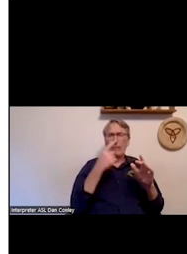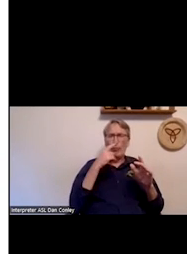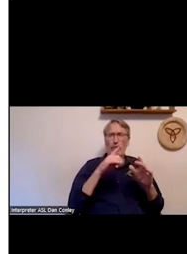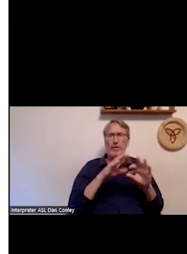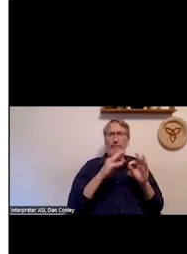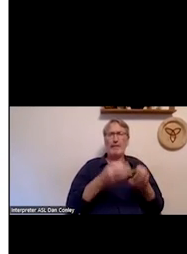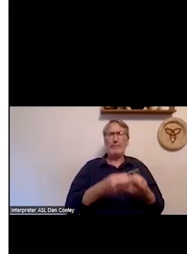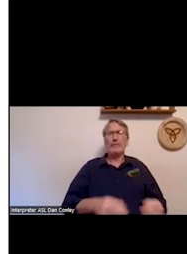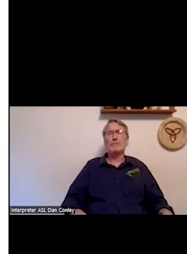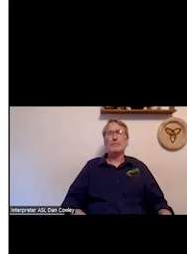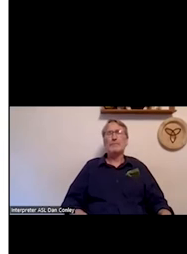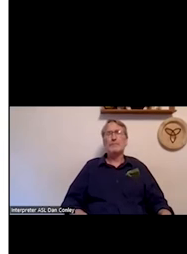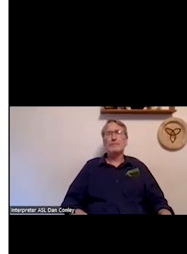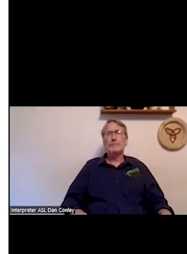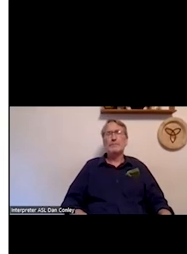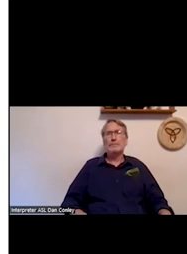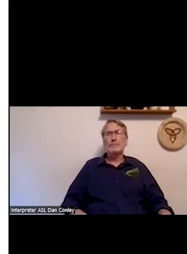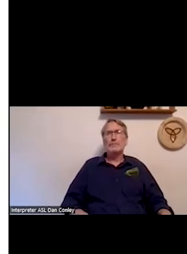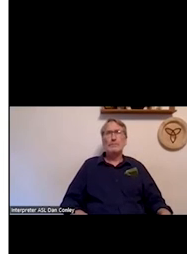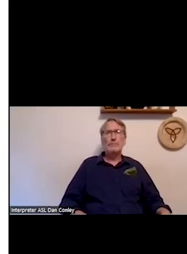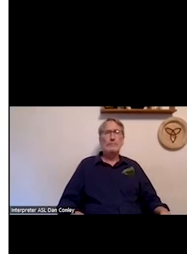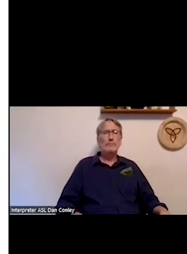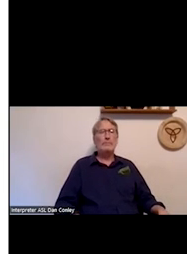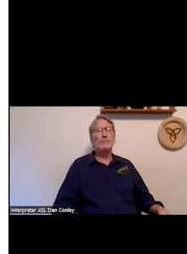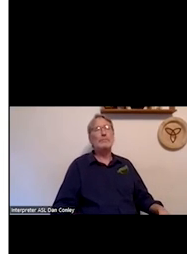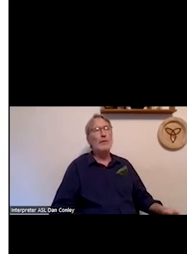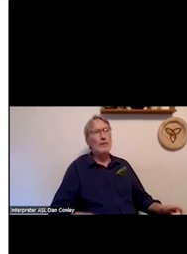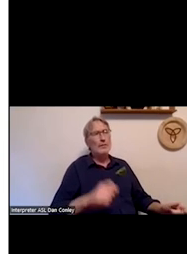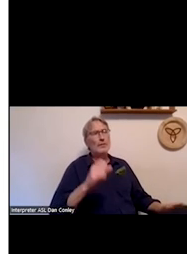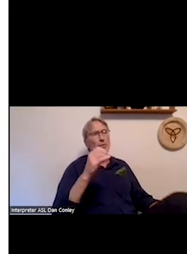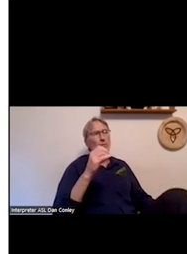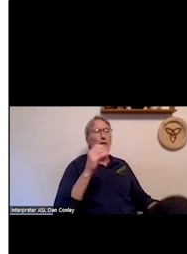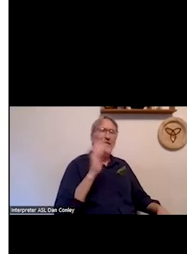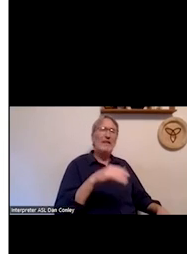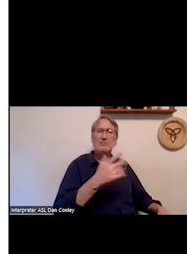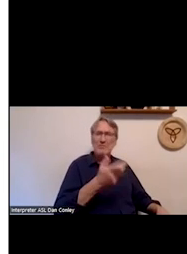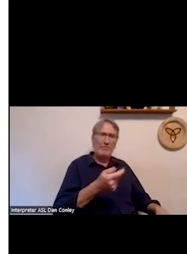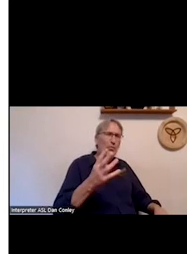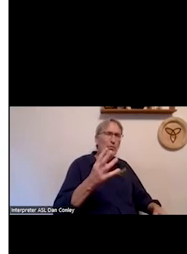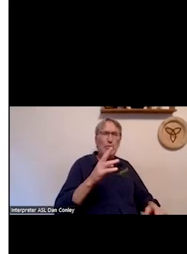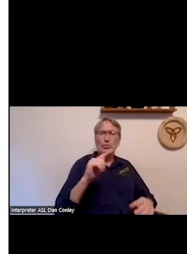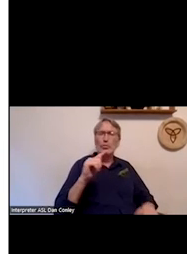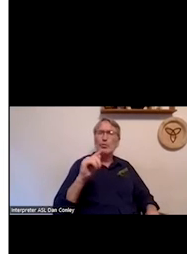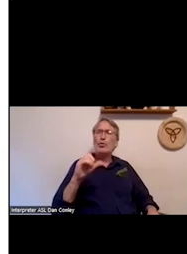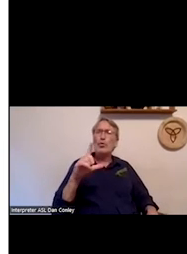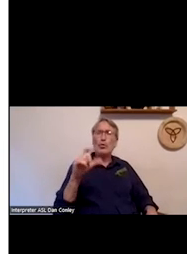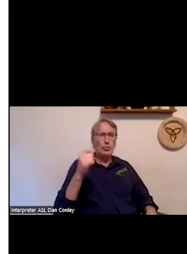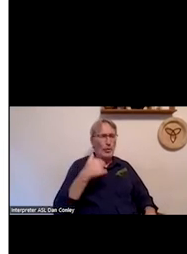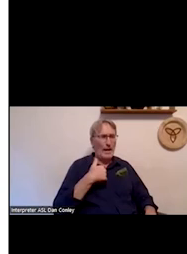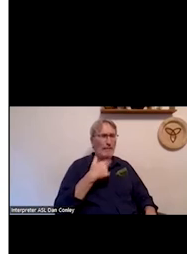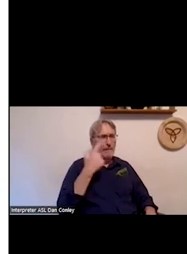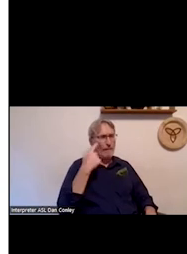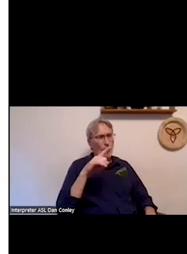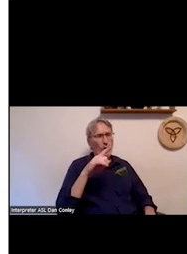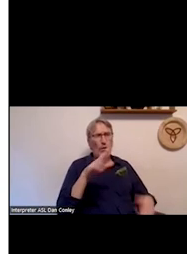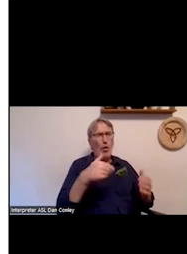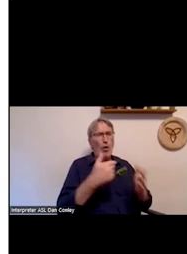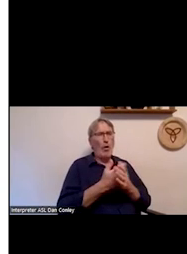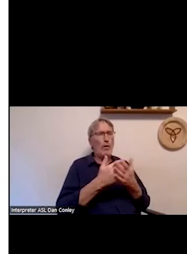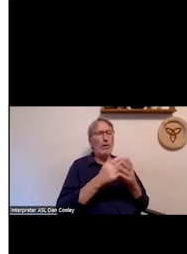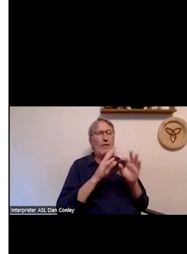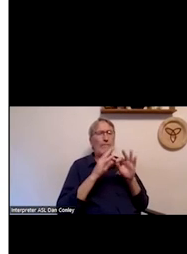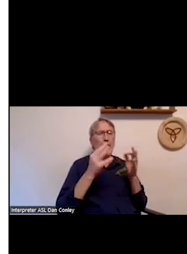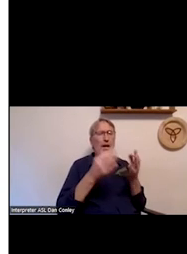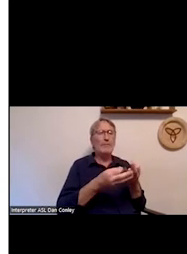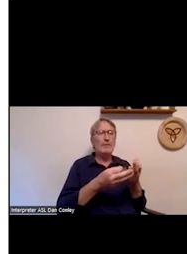have. So that's a set of tools that we developed for families that we hope are useful for all families. And we also hope